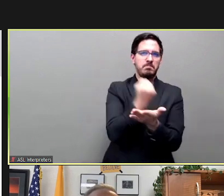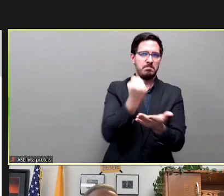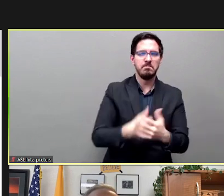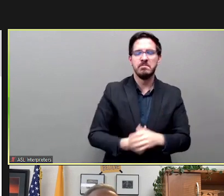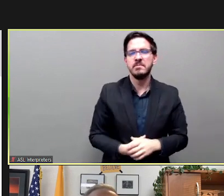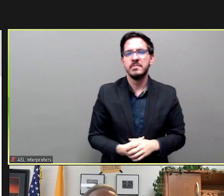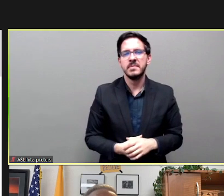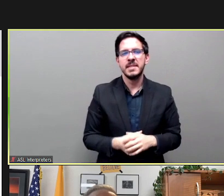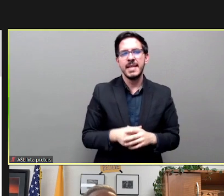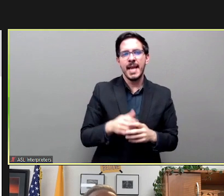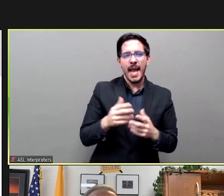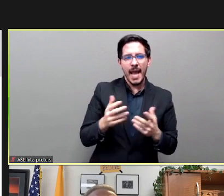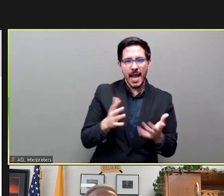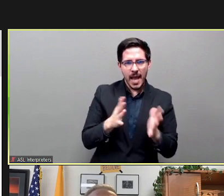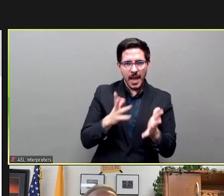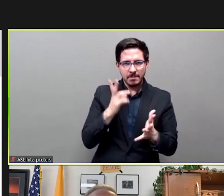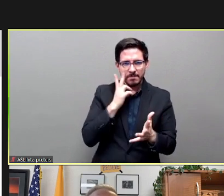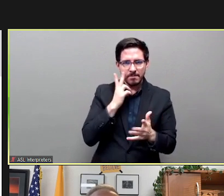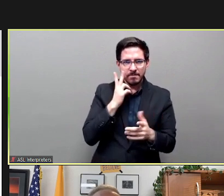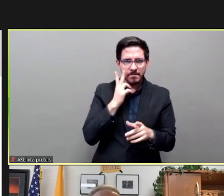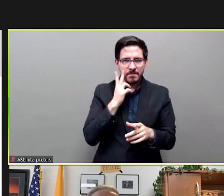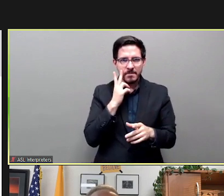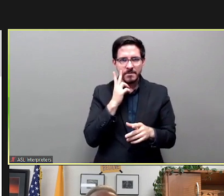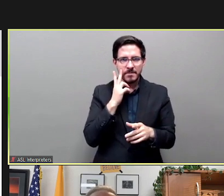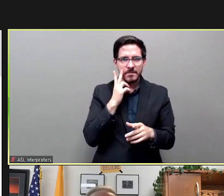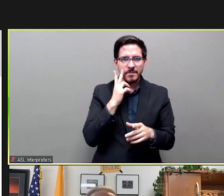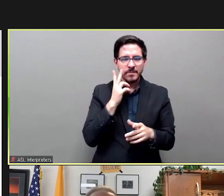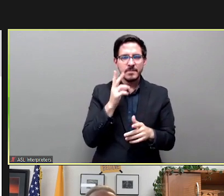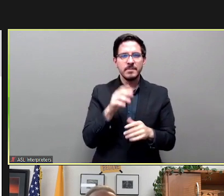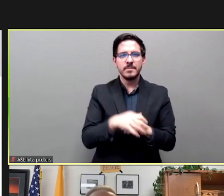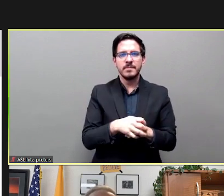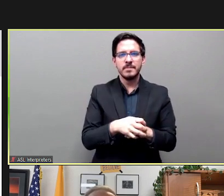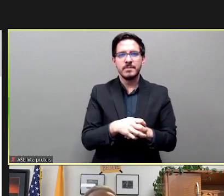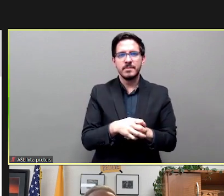And let's see, and you can see here that